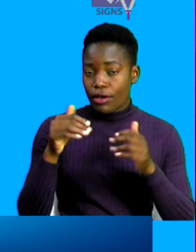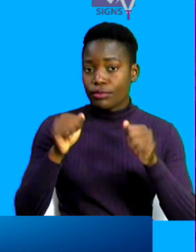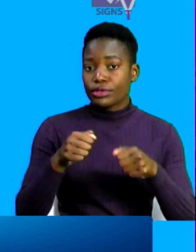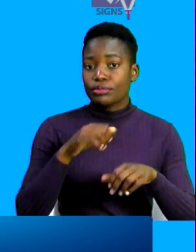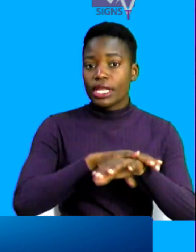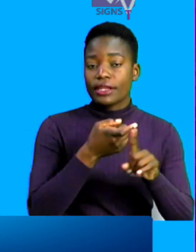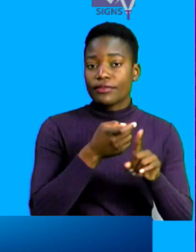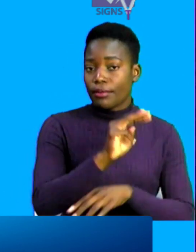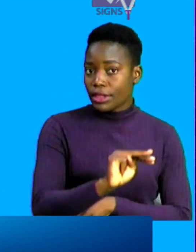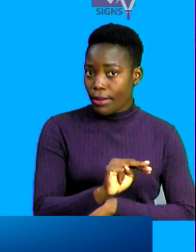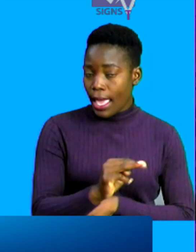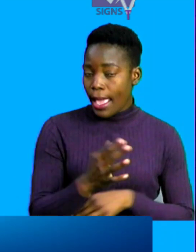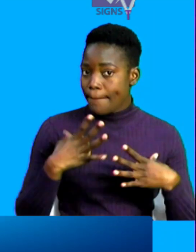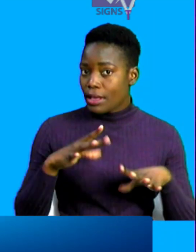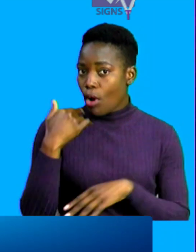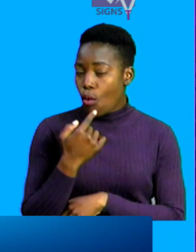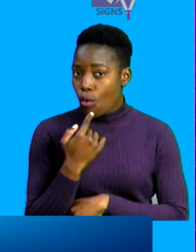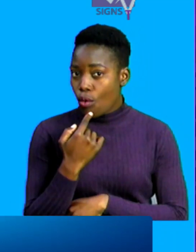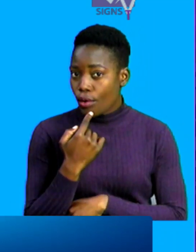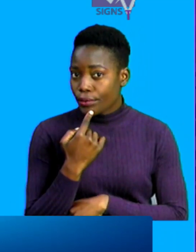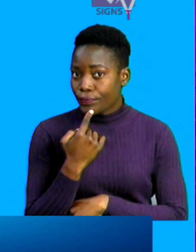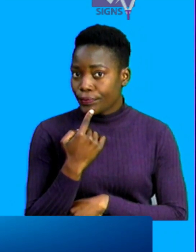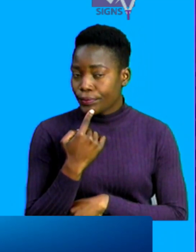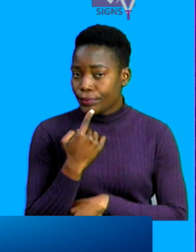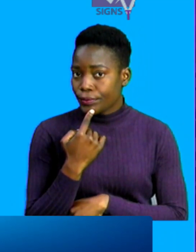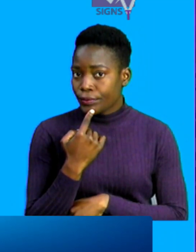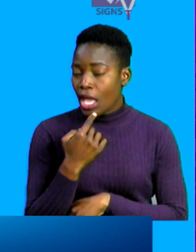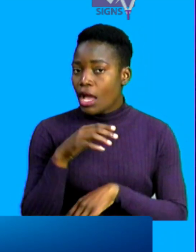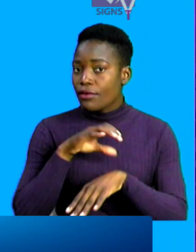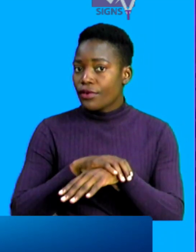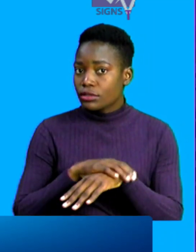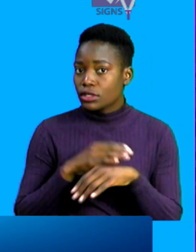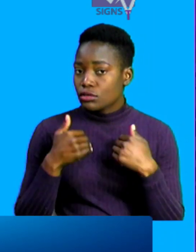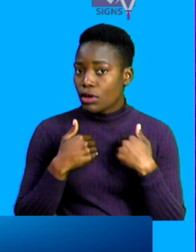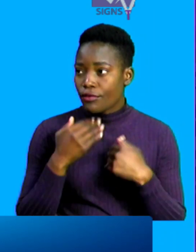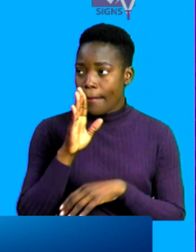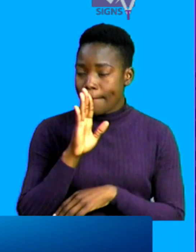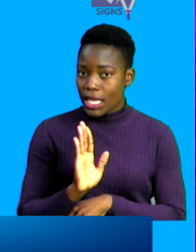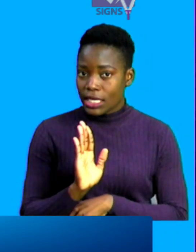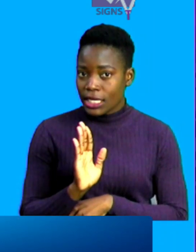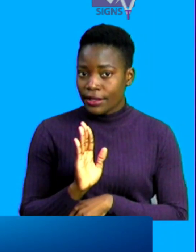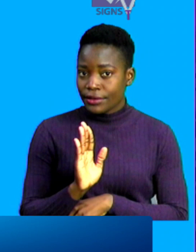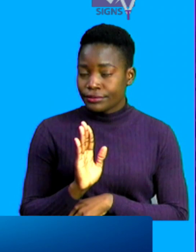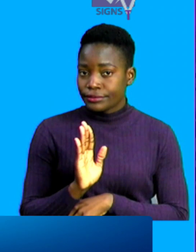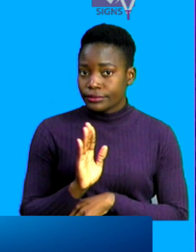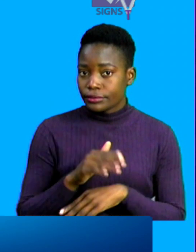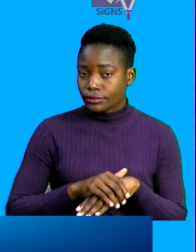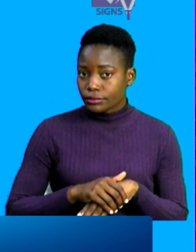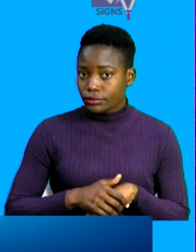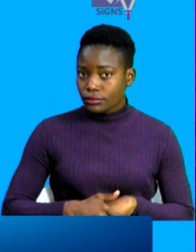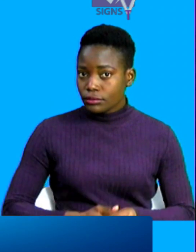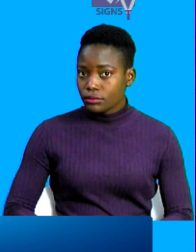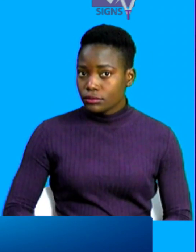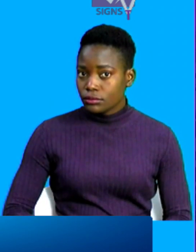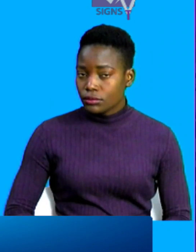them. Those found to have bound government in unconscionable